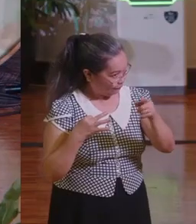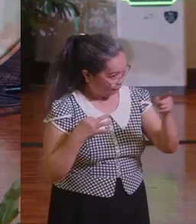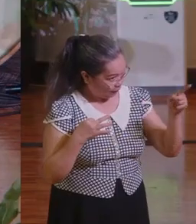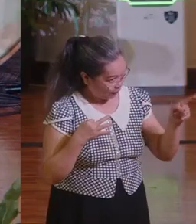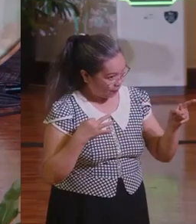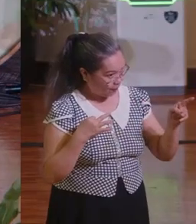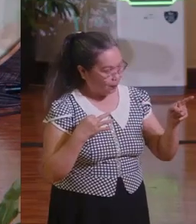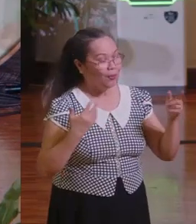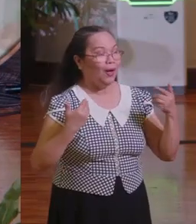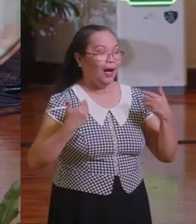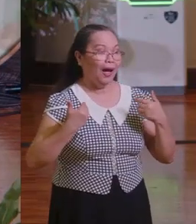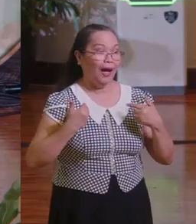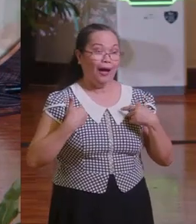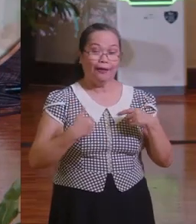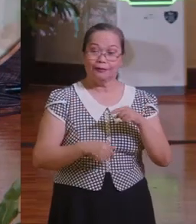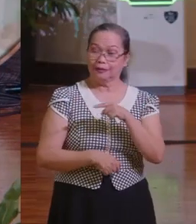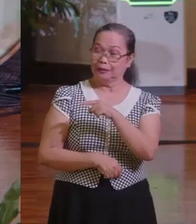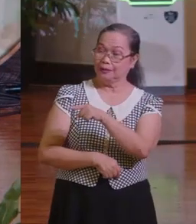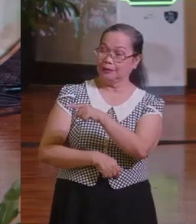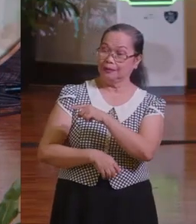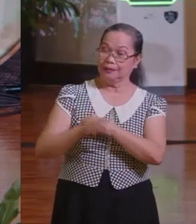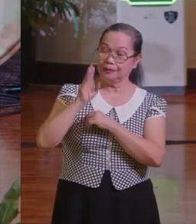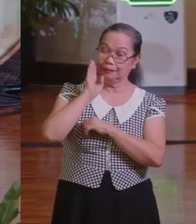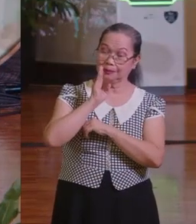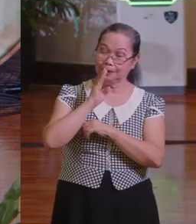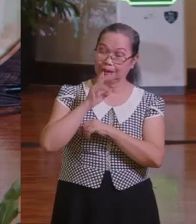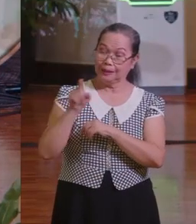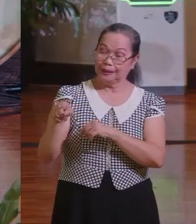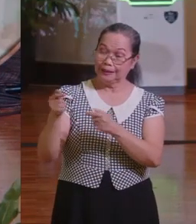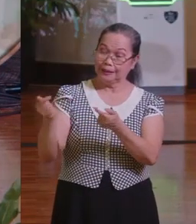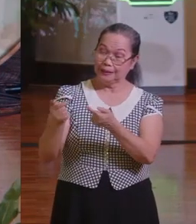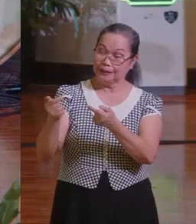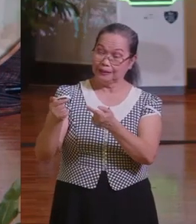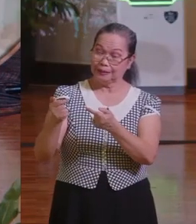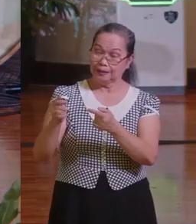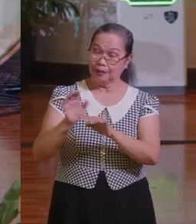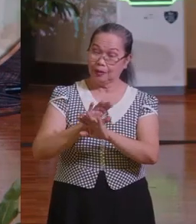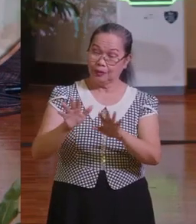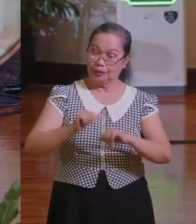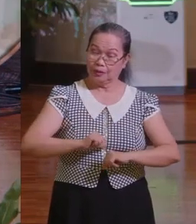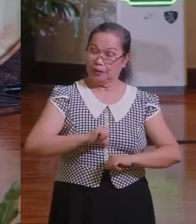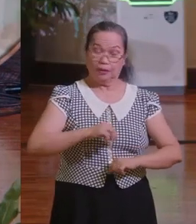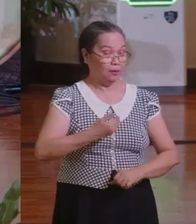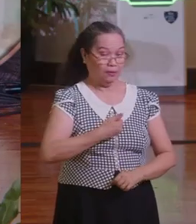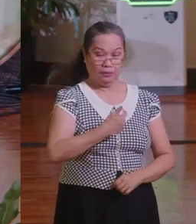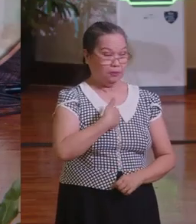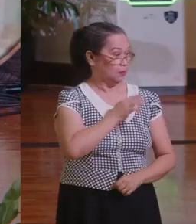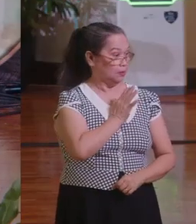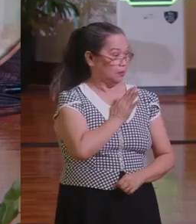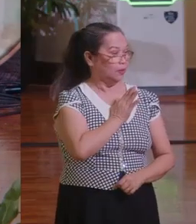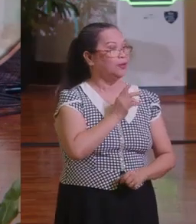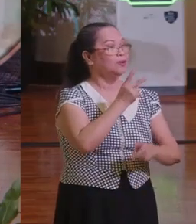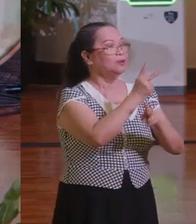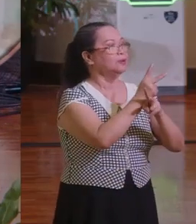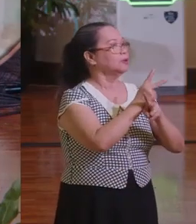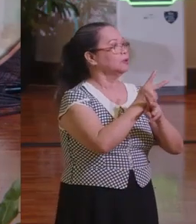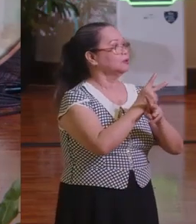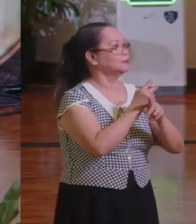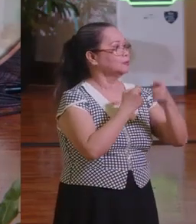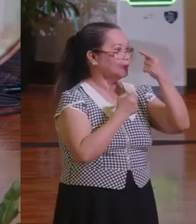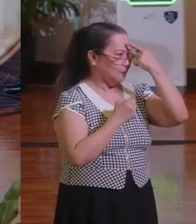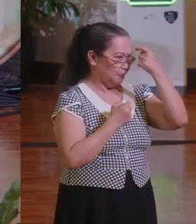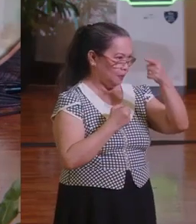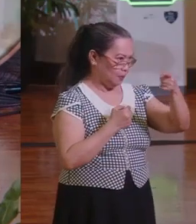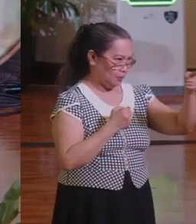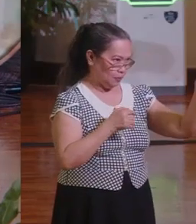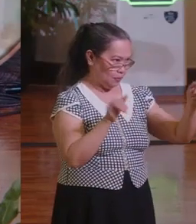ay nagtutuwid ng inyong kapwa, you are bearing with each other's burdens, no? Mag-ingat po tayo na